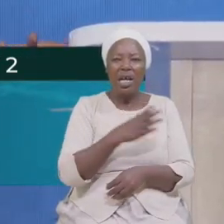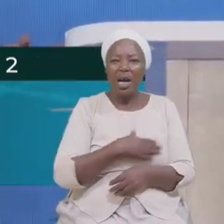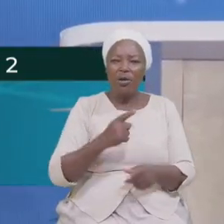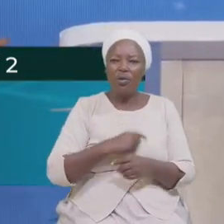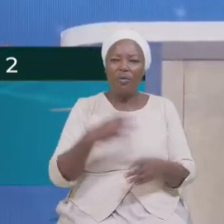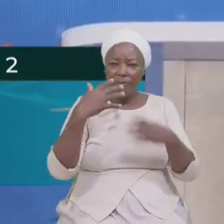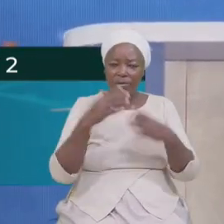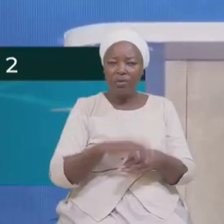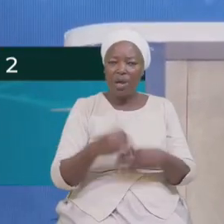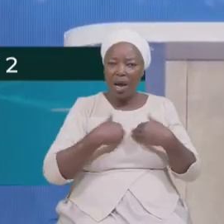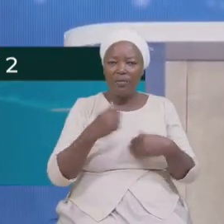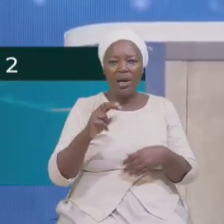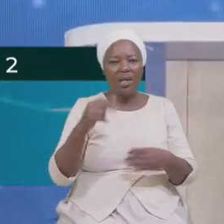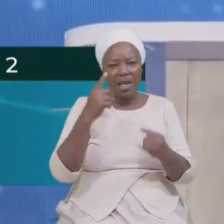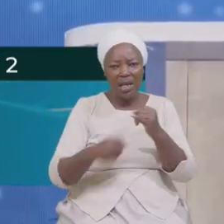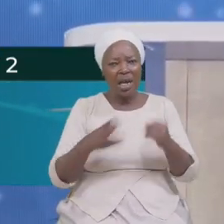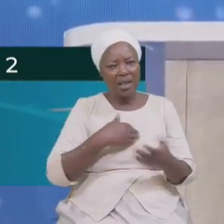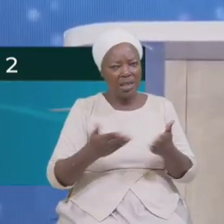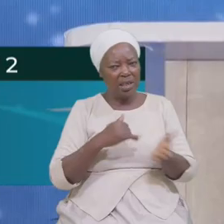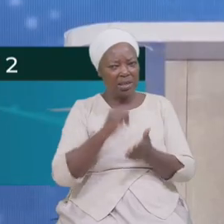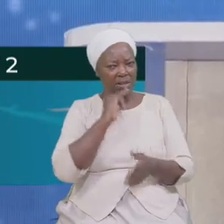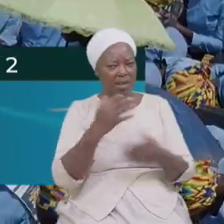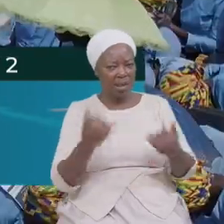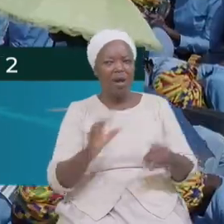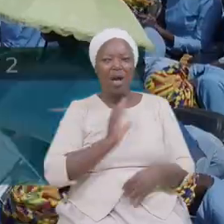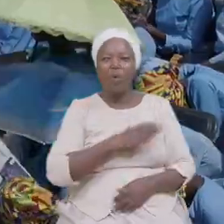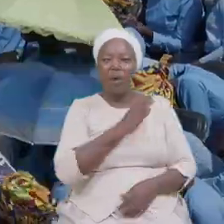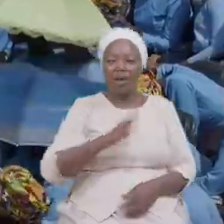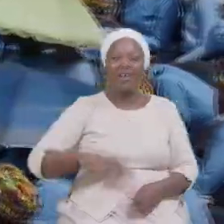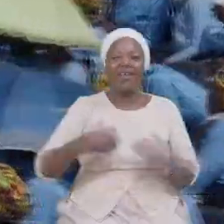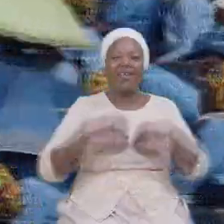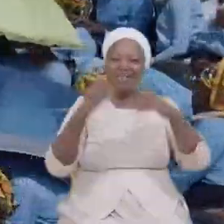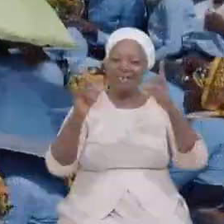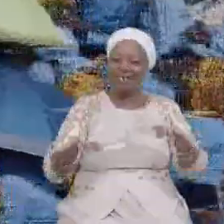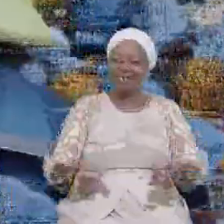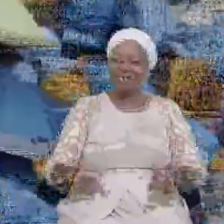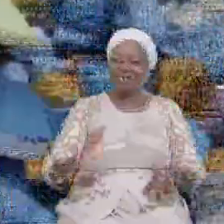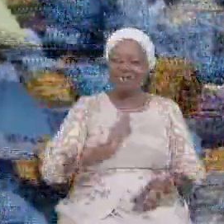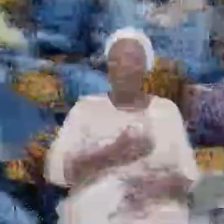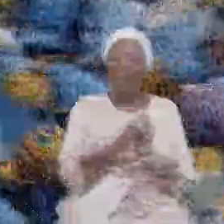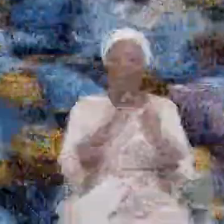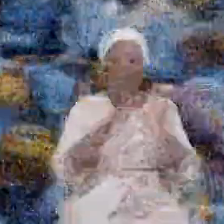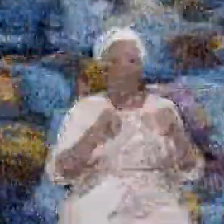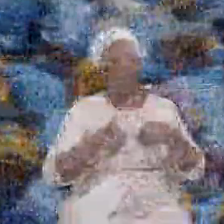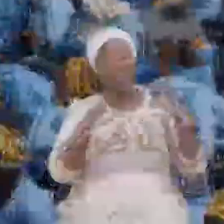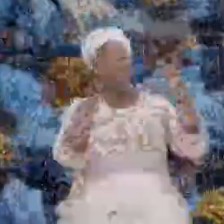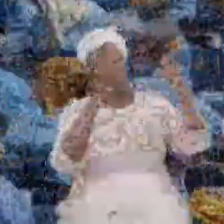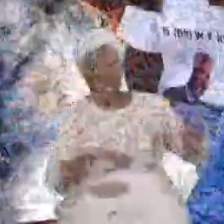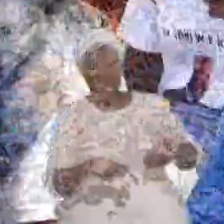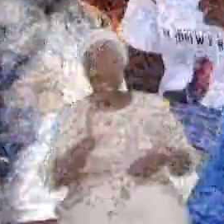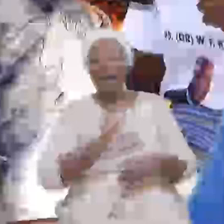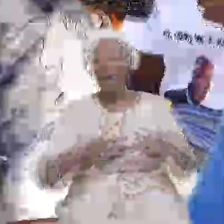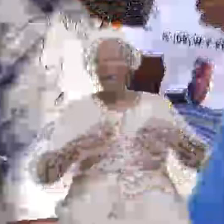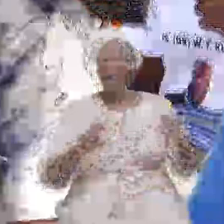end. And here it is now, our Christ has come. Our Savior has come. Our healer has